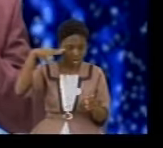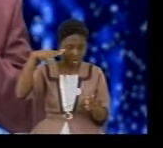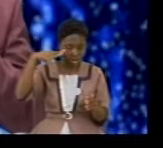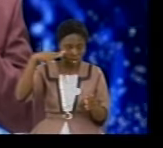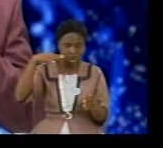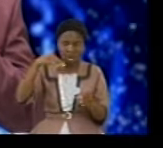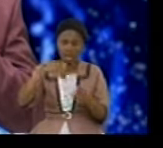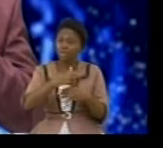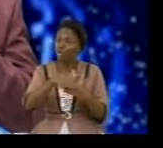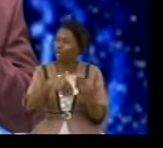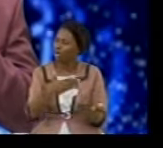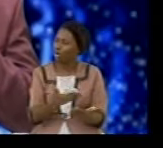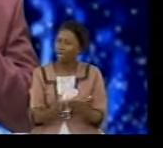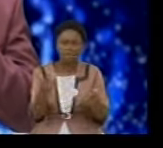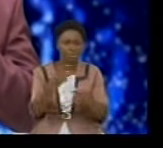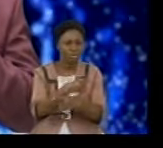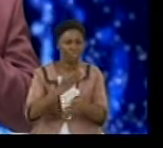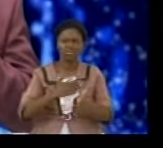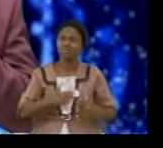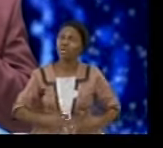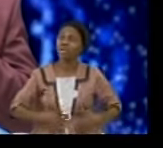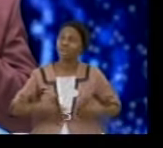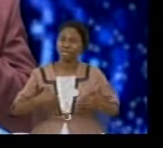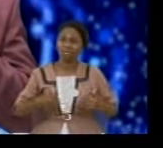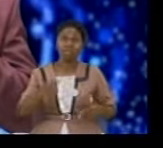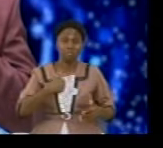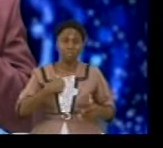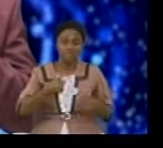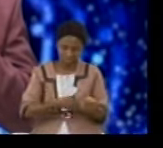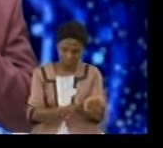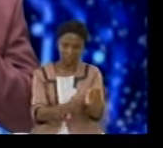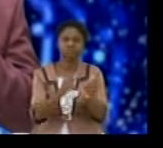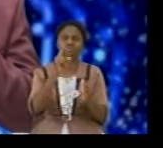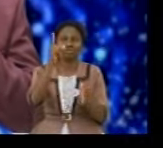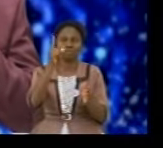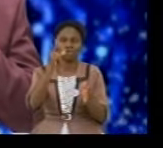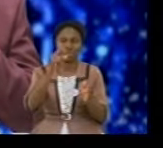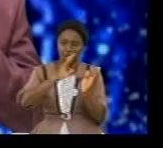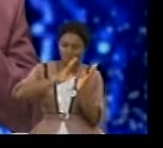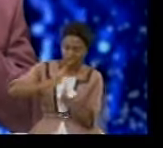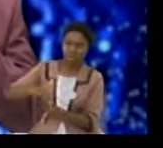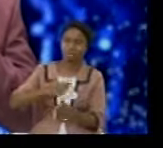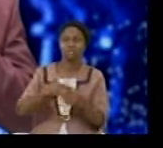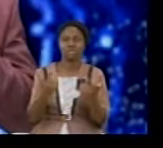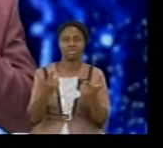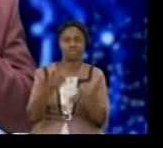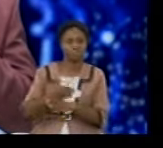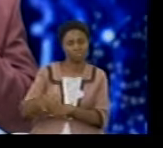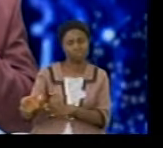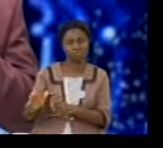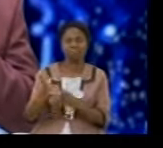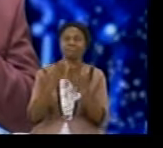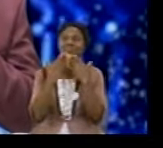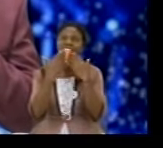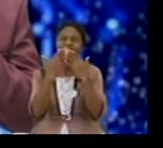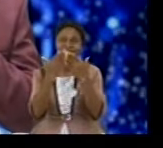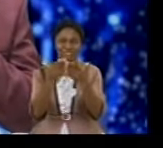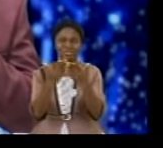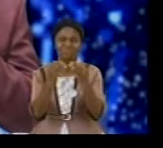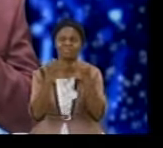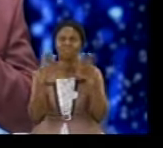life, I follow you. I leave my sins behind. Thank you very much, O